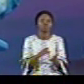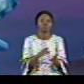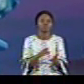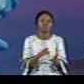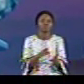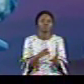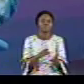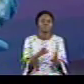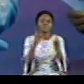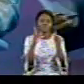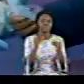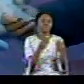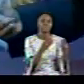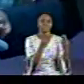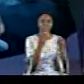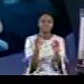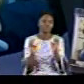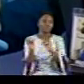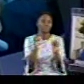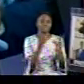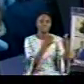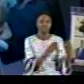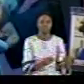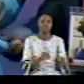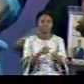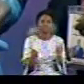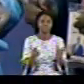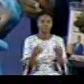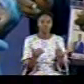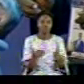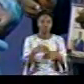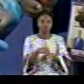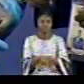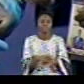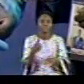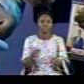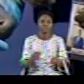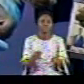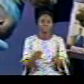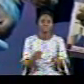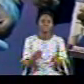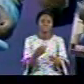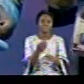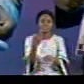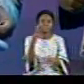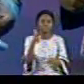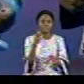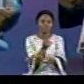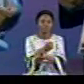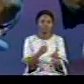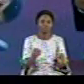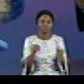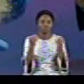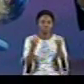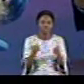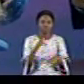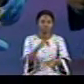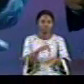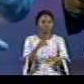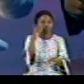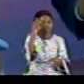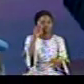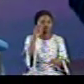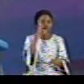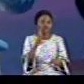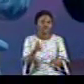tonight, the redemption power touched her, and now she is completely healed in Jesus'